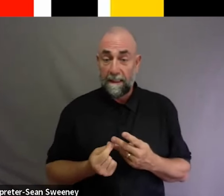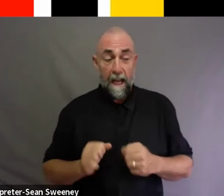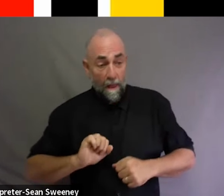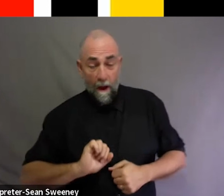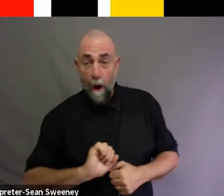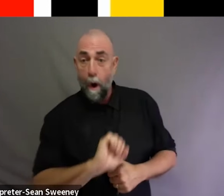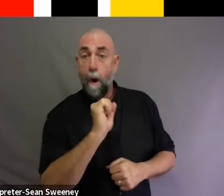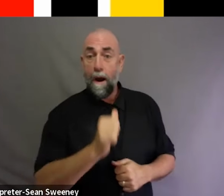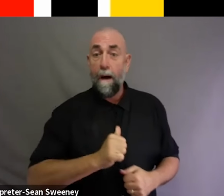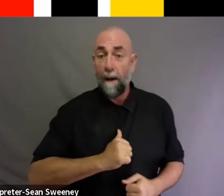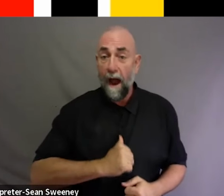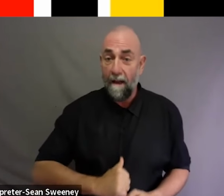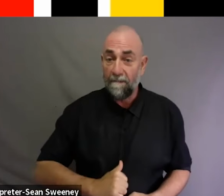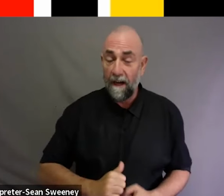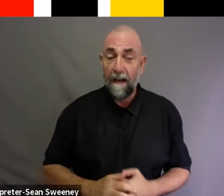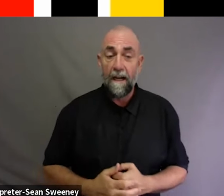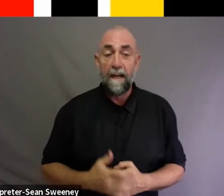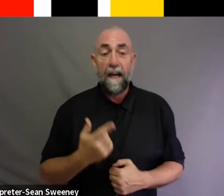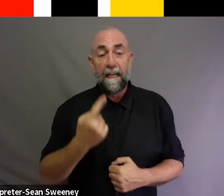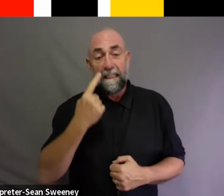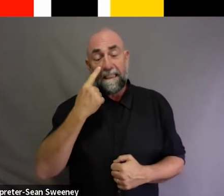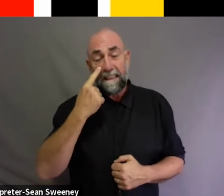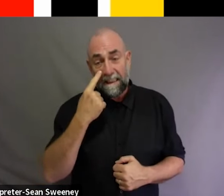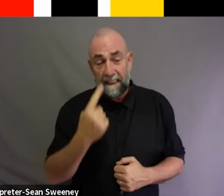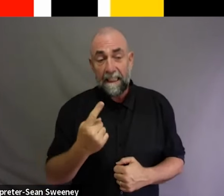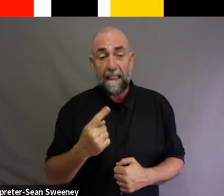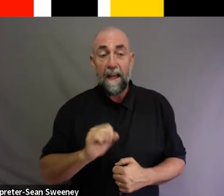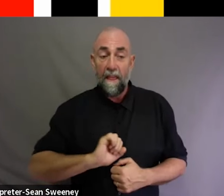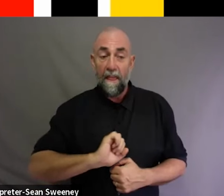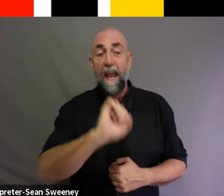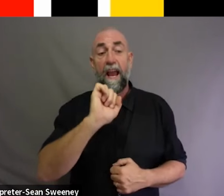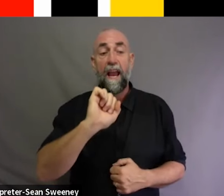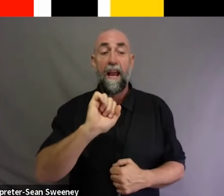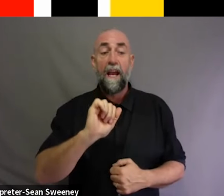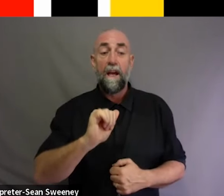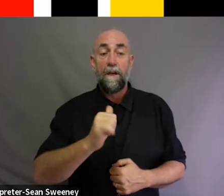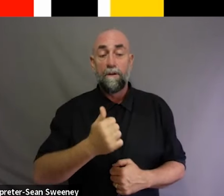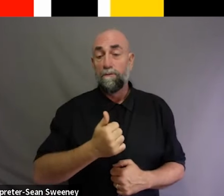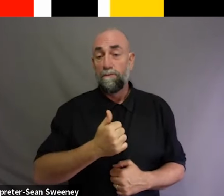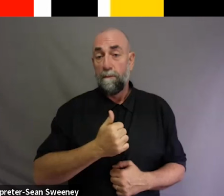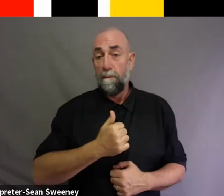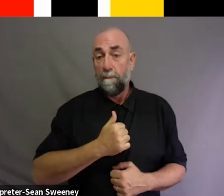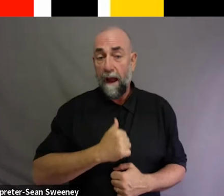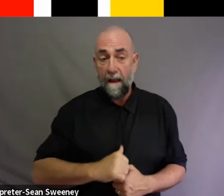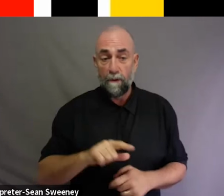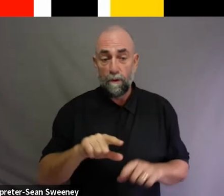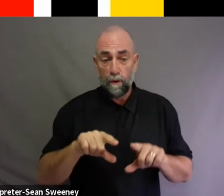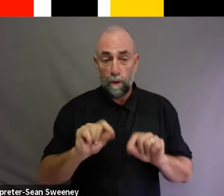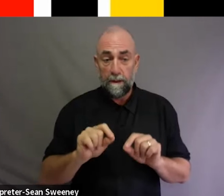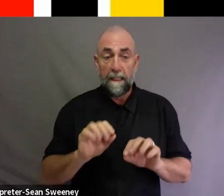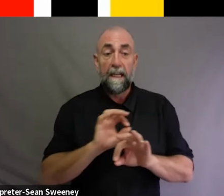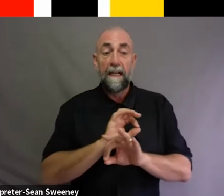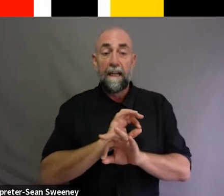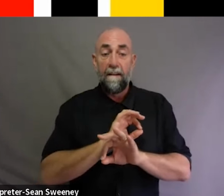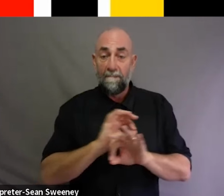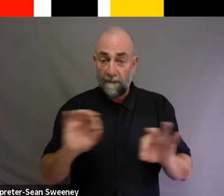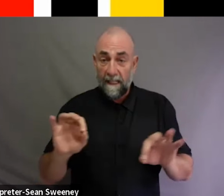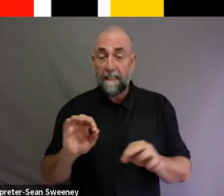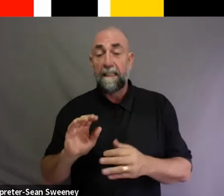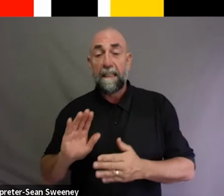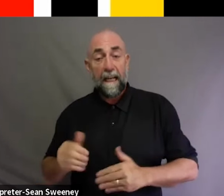They could see that their own choices hadn't delivered equity and inclusion here. So it wasn't a top-down, it was rather